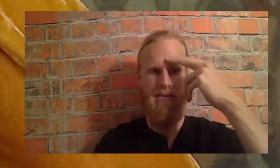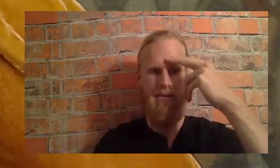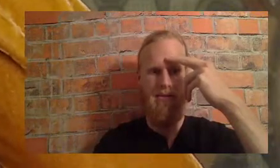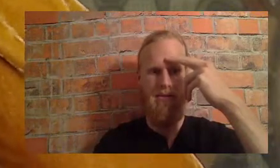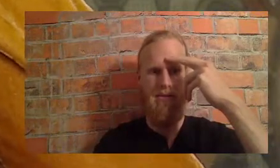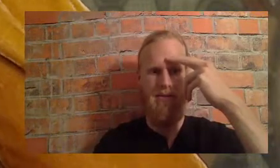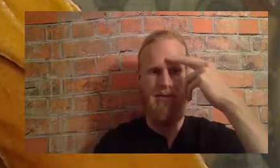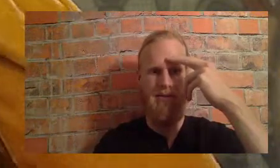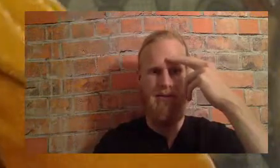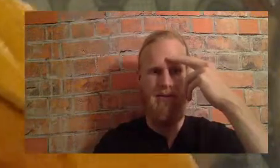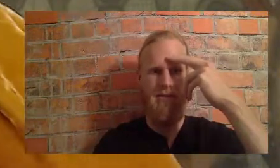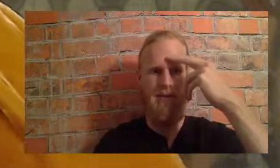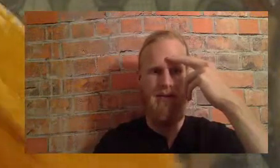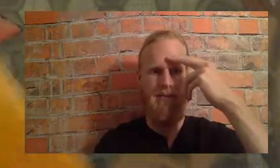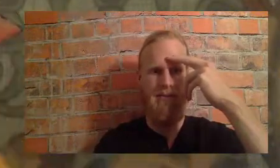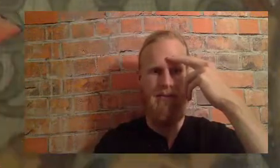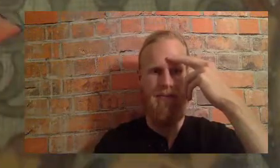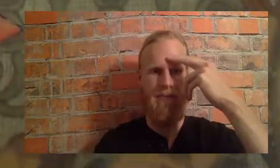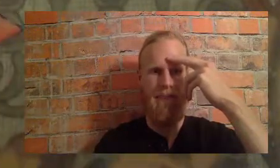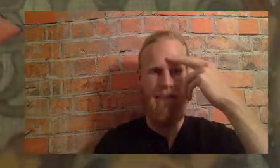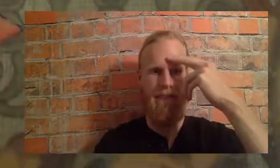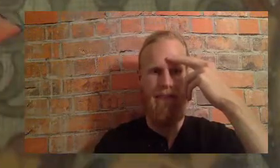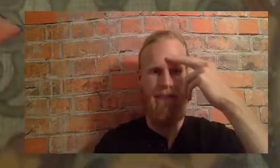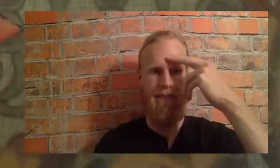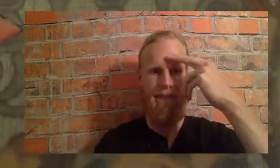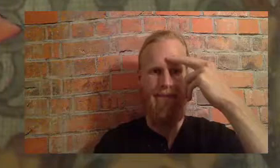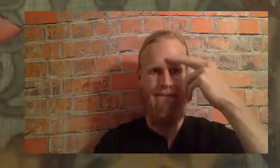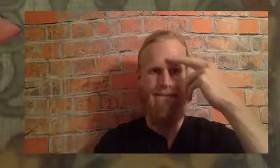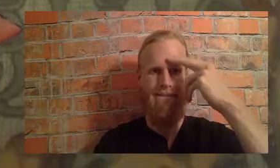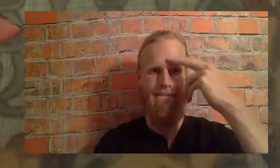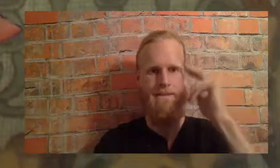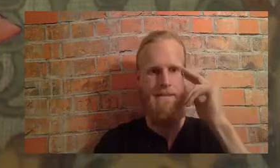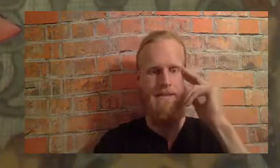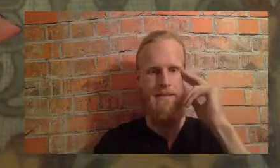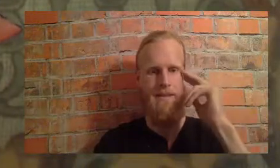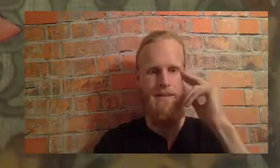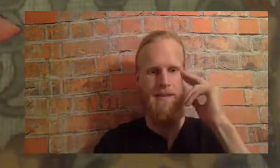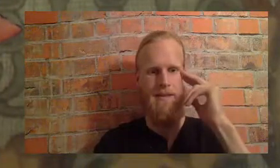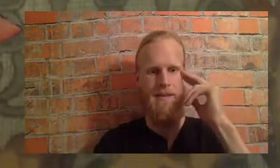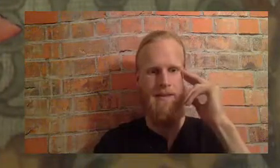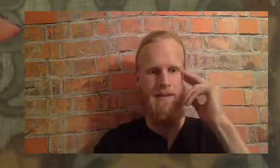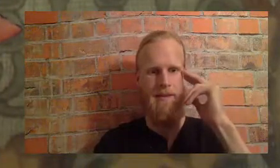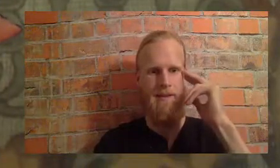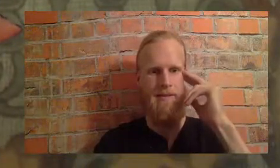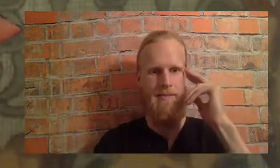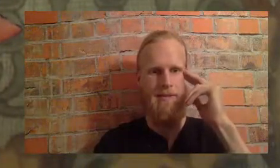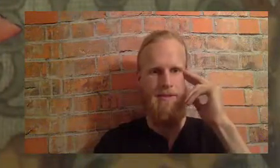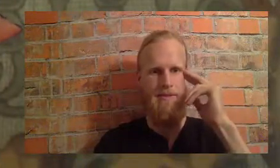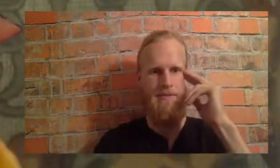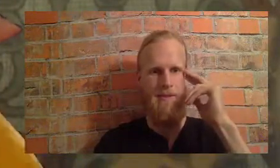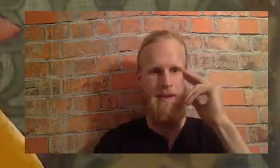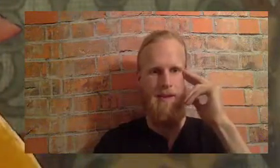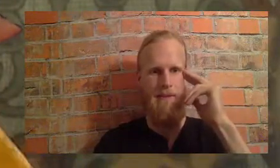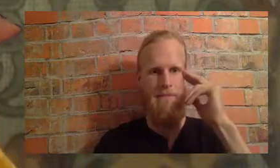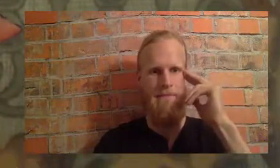for now. Tapping the temples. Let's say that again. I accept this issue for now.